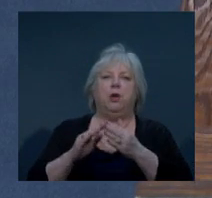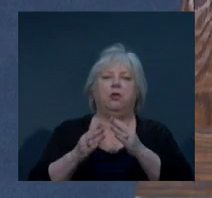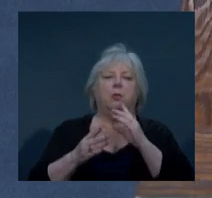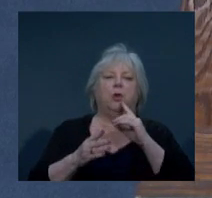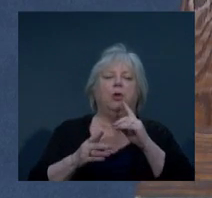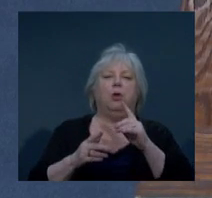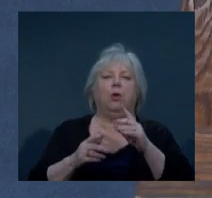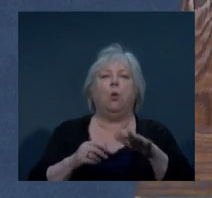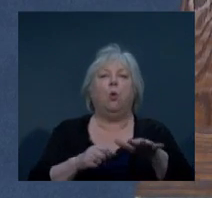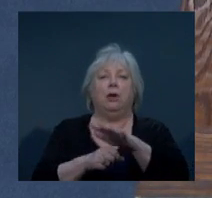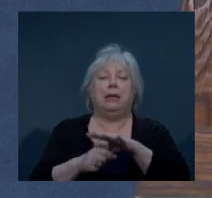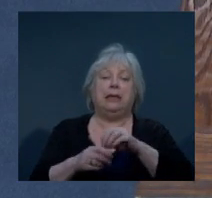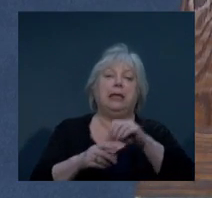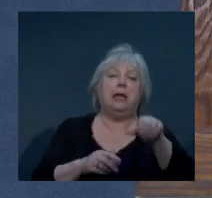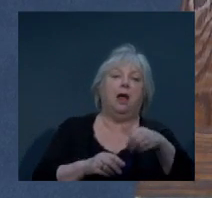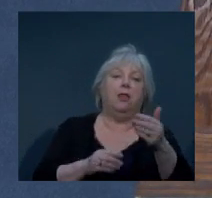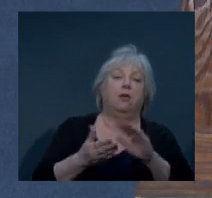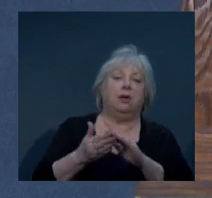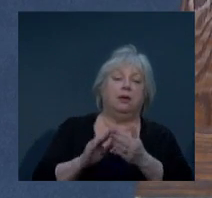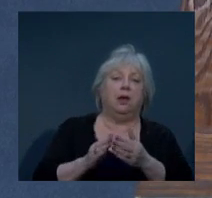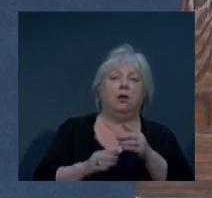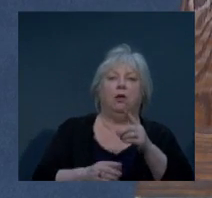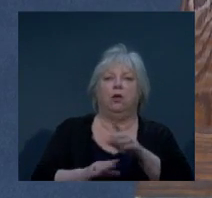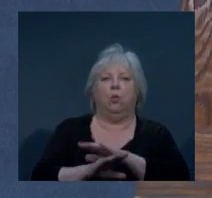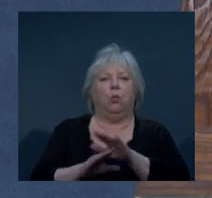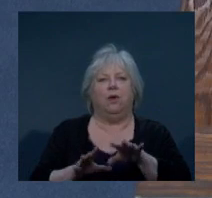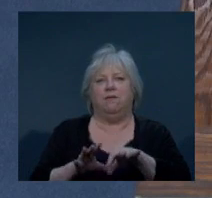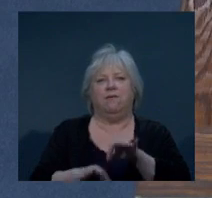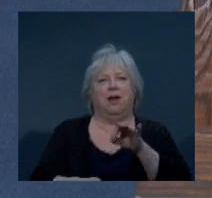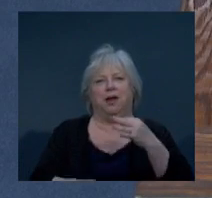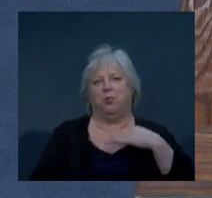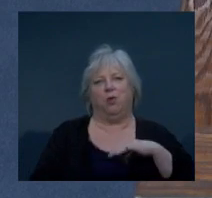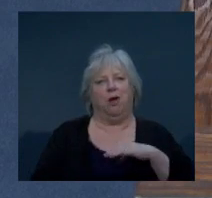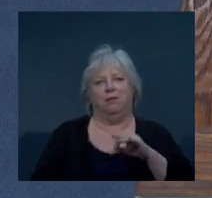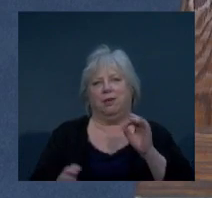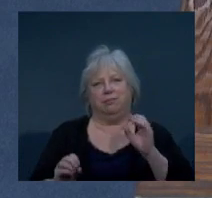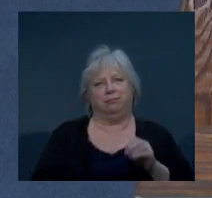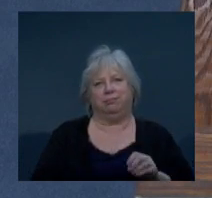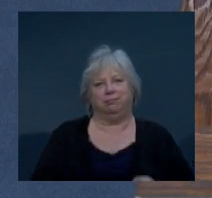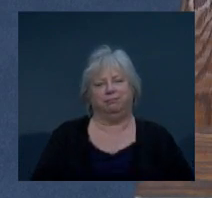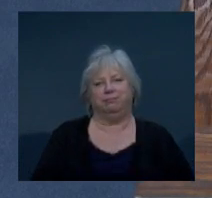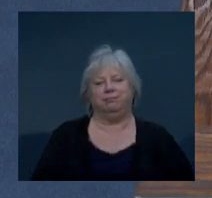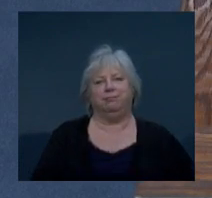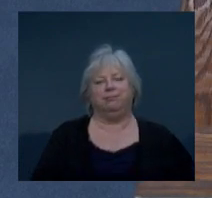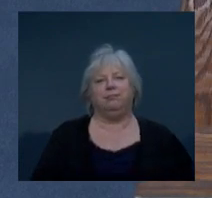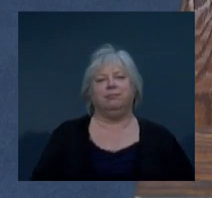other cities that the study suggested, you would not find profit.